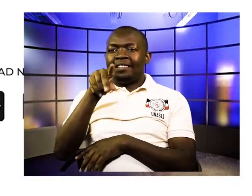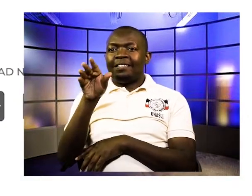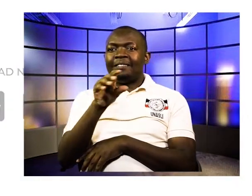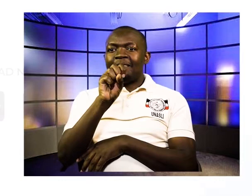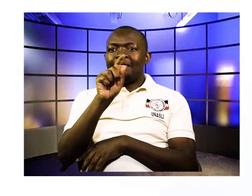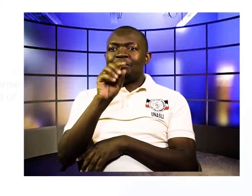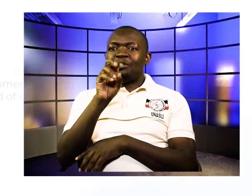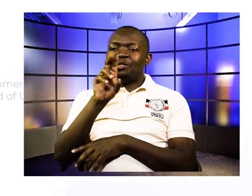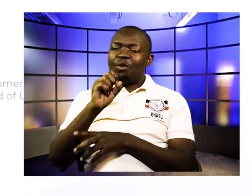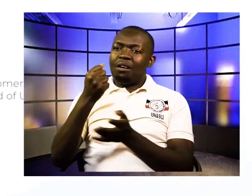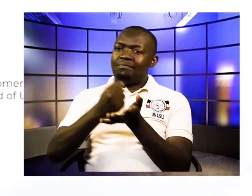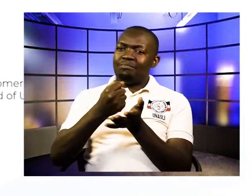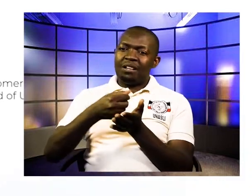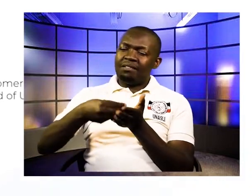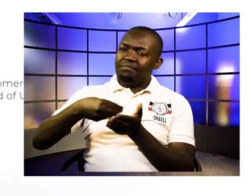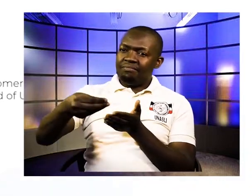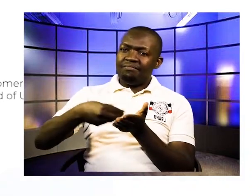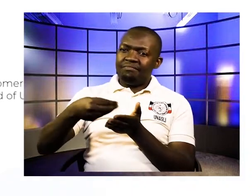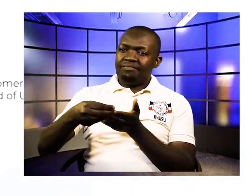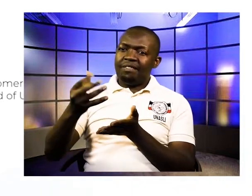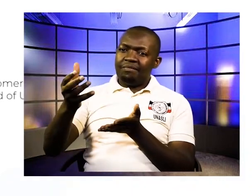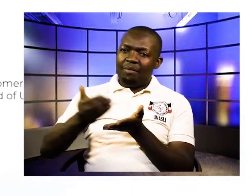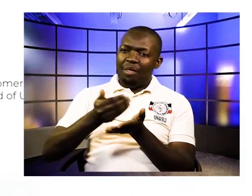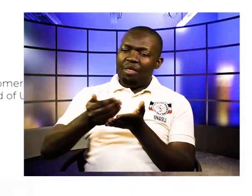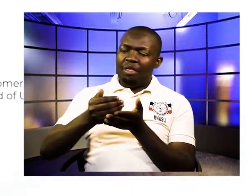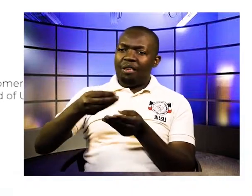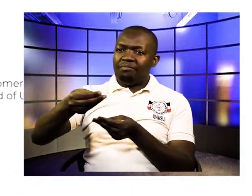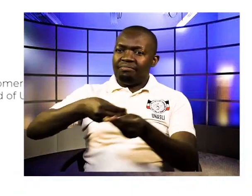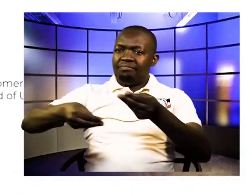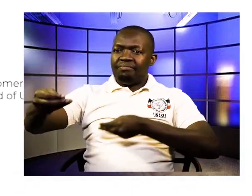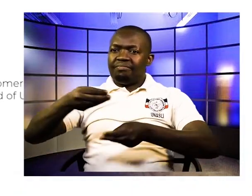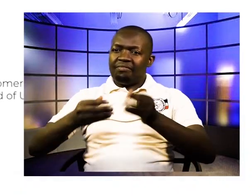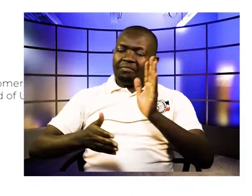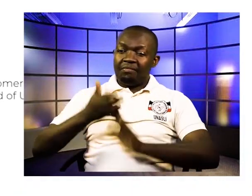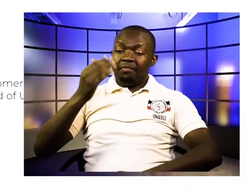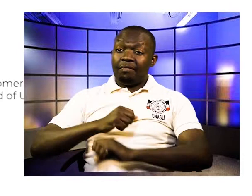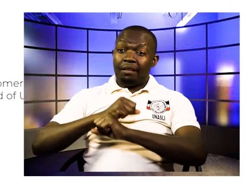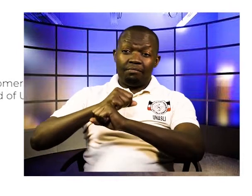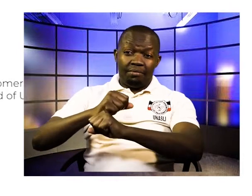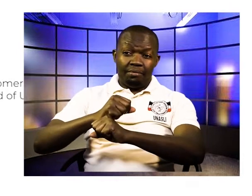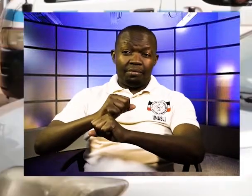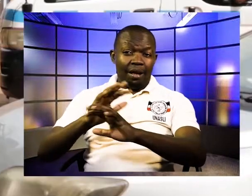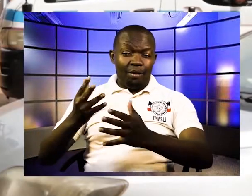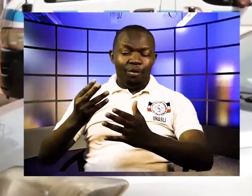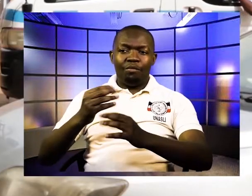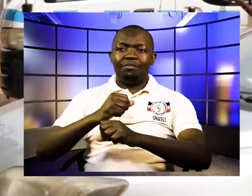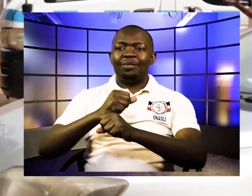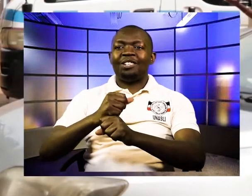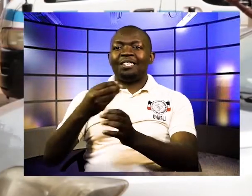seamless banking. Opportunity Bank is regulated by the Bank of Uganda. Customer deposits are protected by the Deposit Protection Fund.